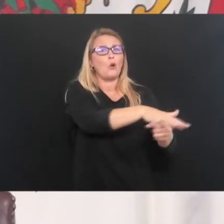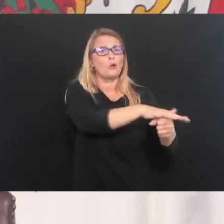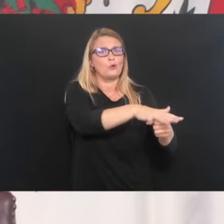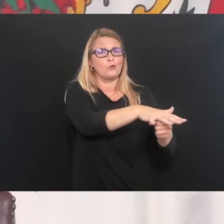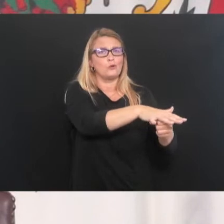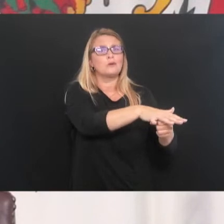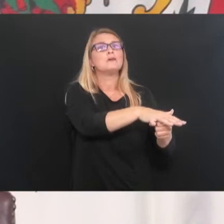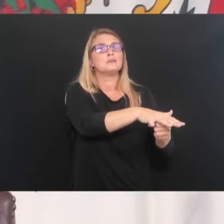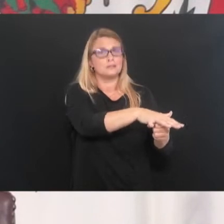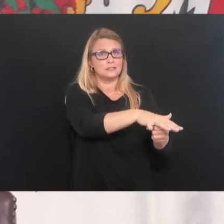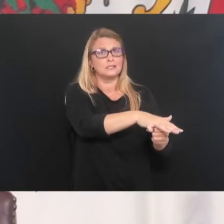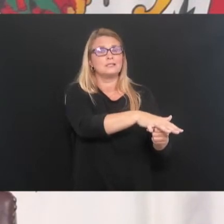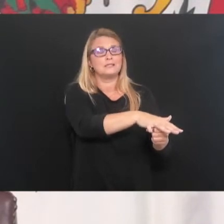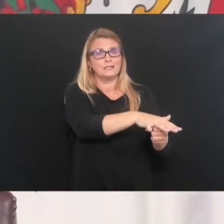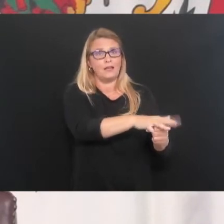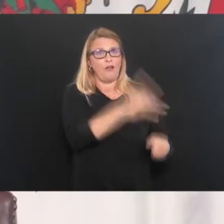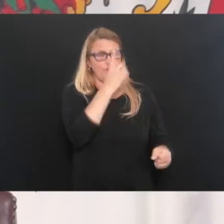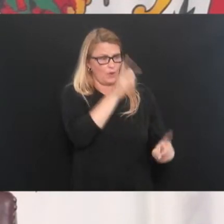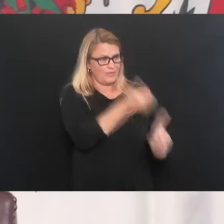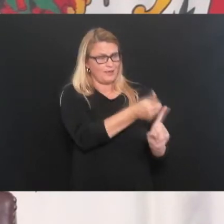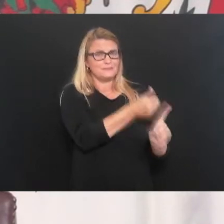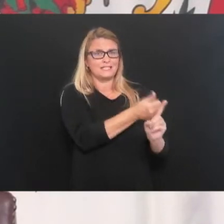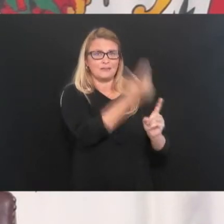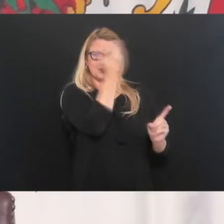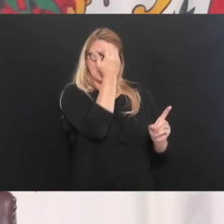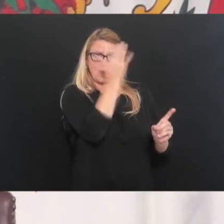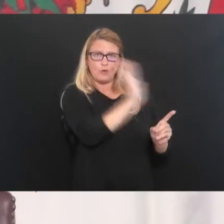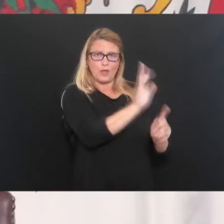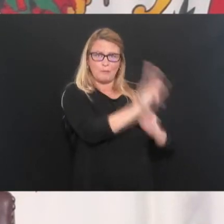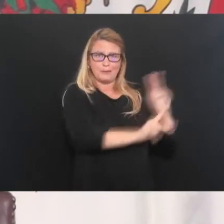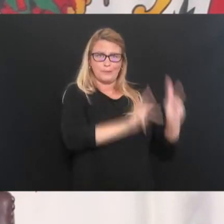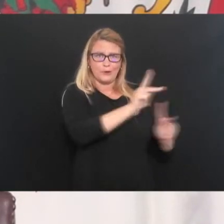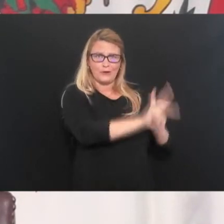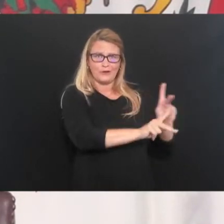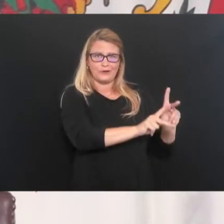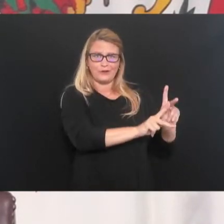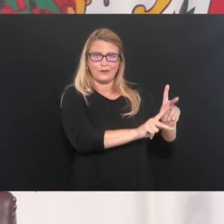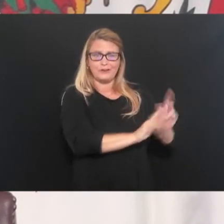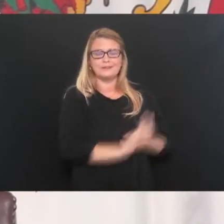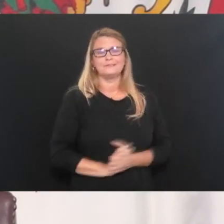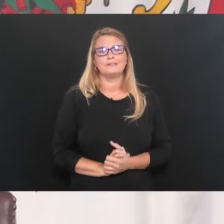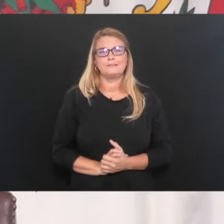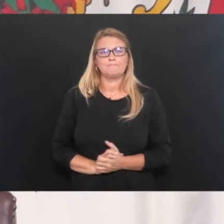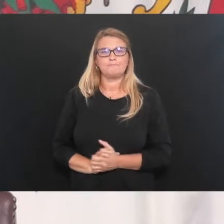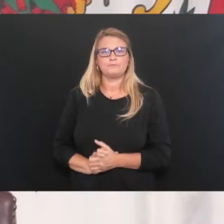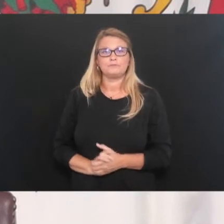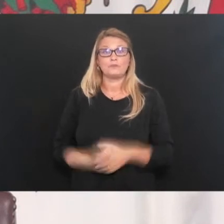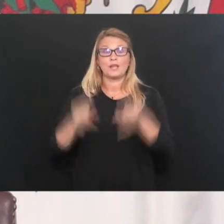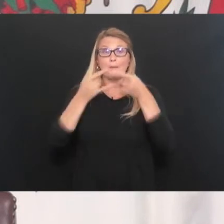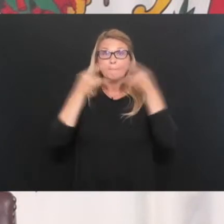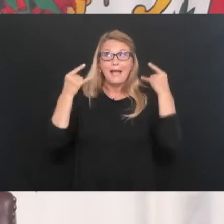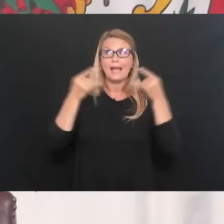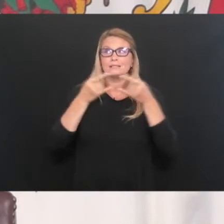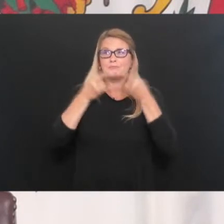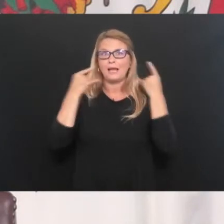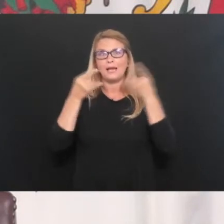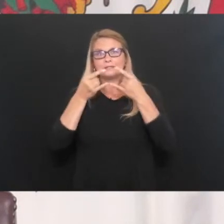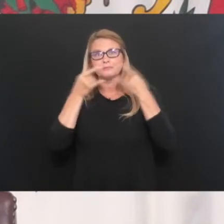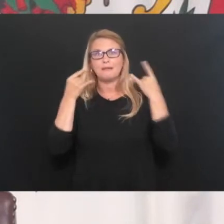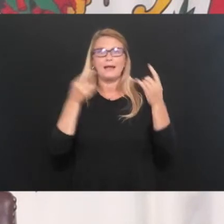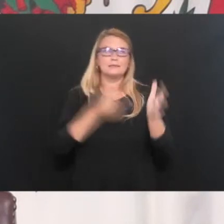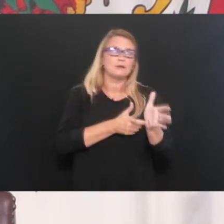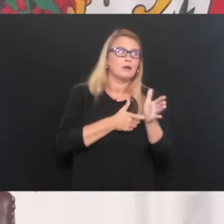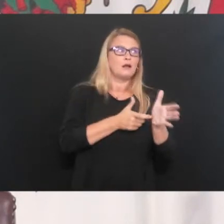local situation, you know. And from the standpoint, you know, Bob, of, you know, the mask, you know, this